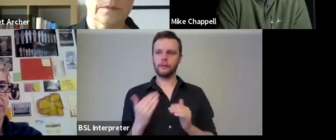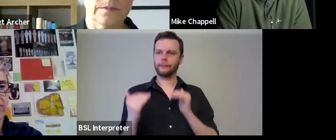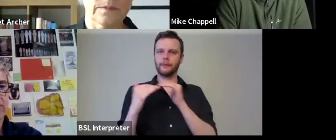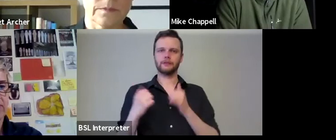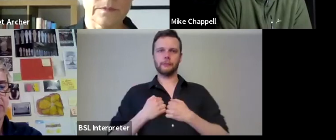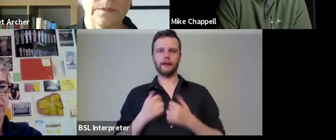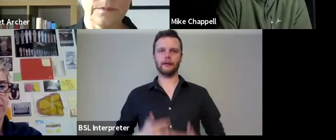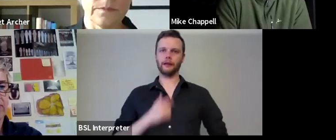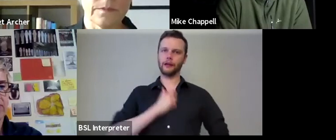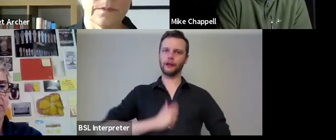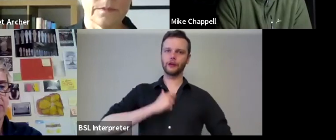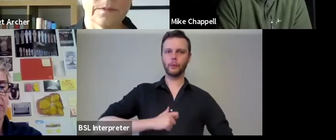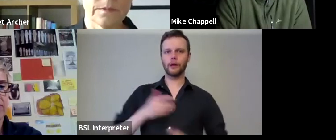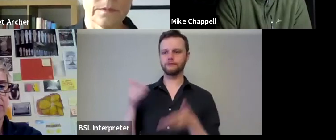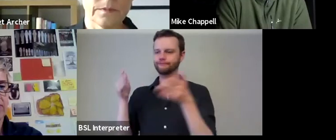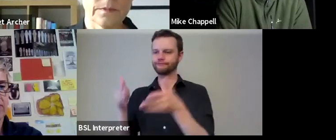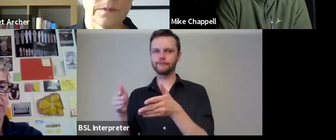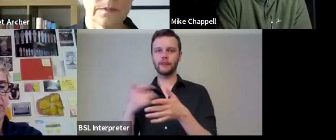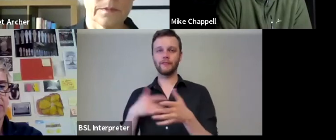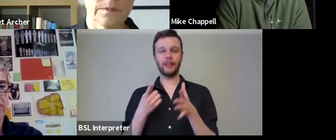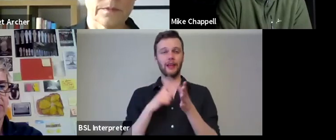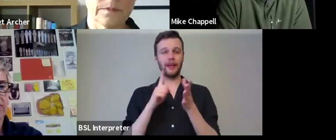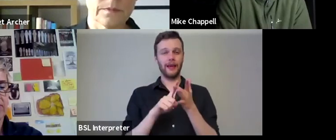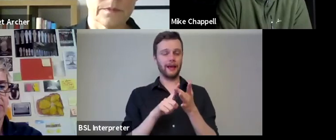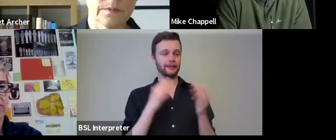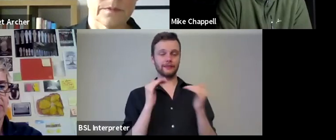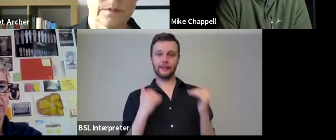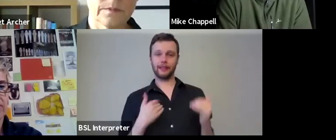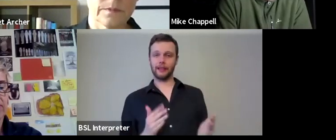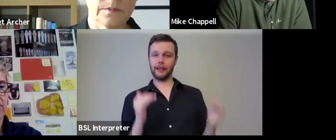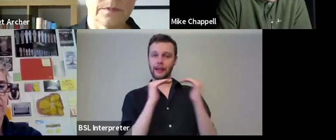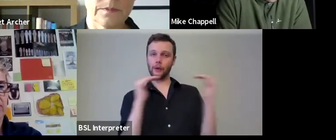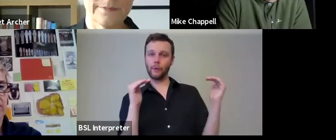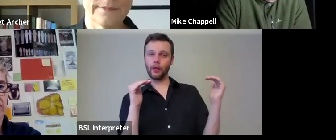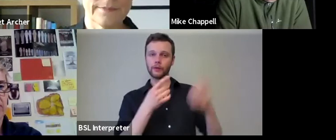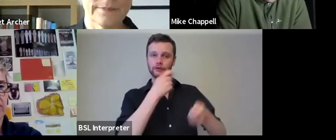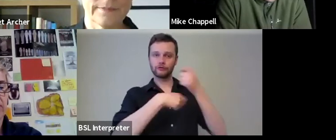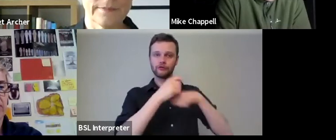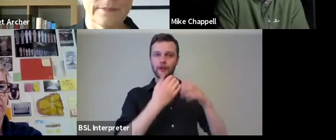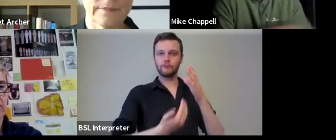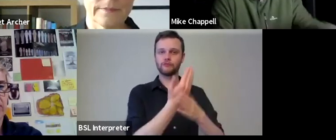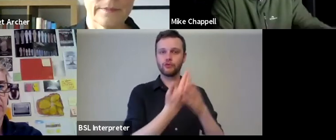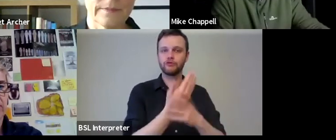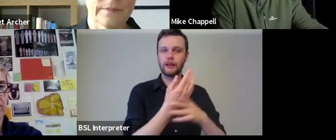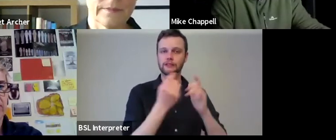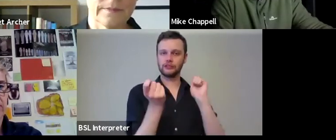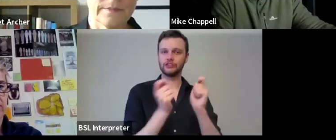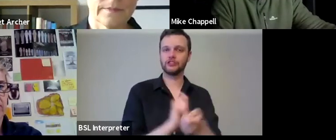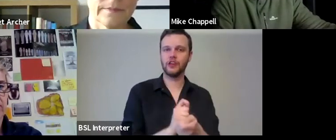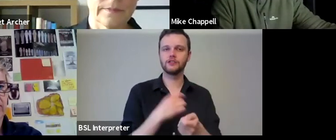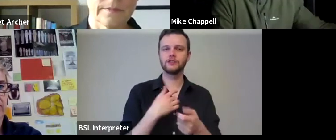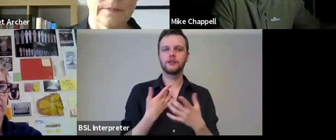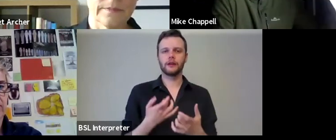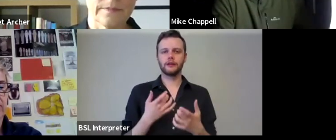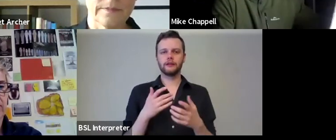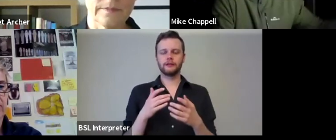to kind of treat AI as a kind of equal if it's going to kind of stimulate progress and stimulate change in order to get us out of our kind